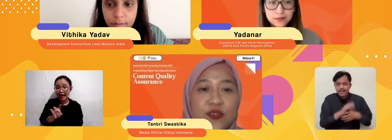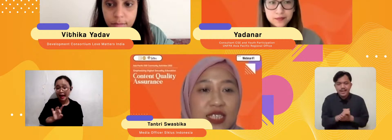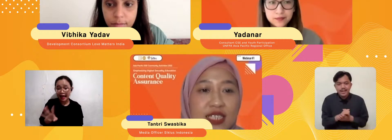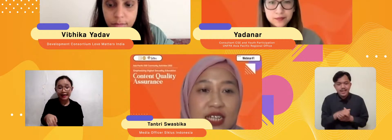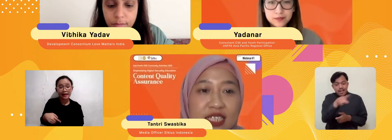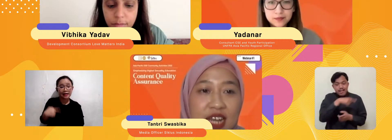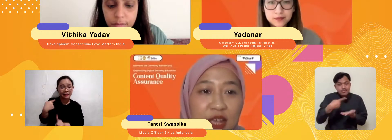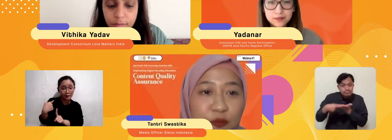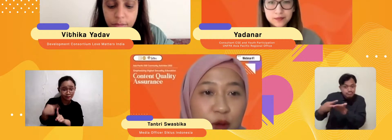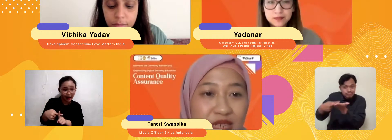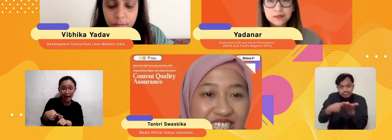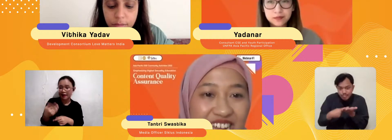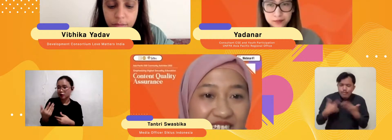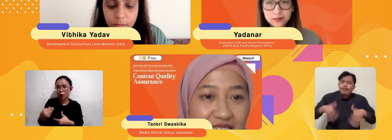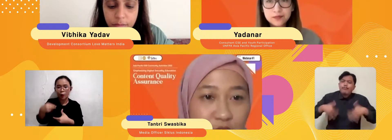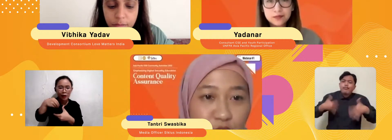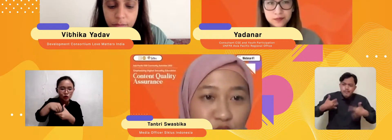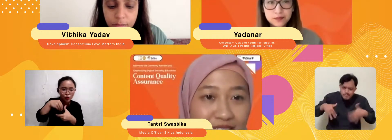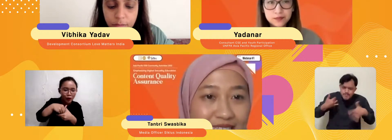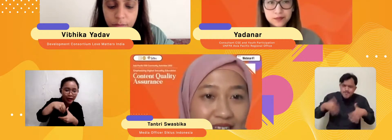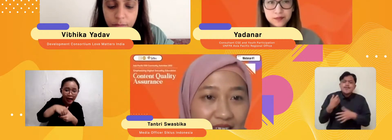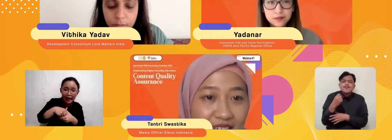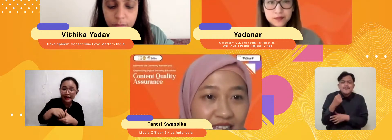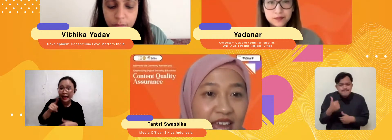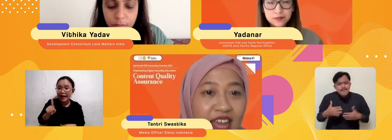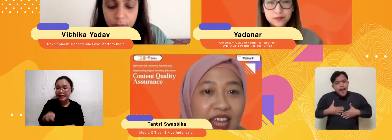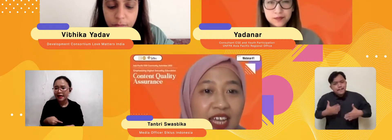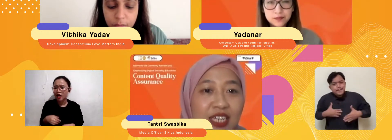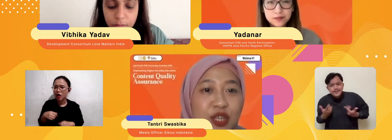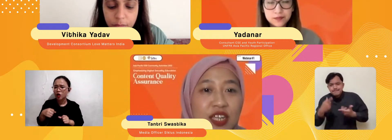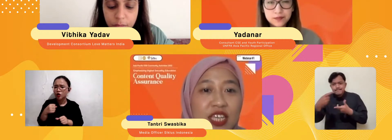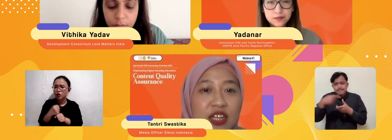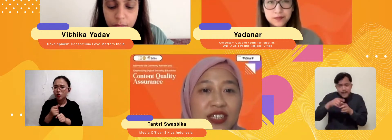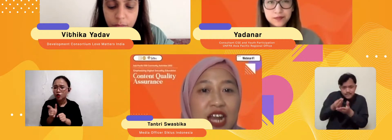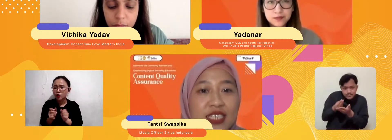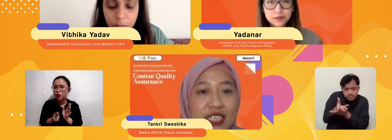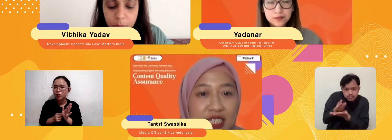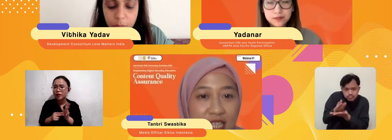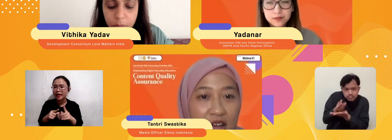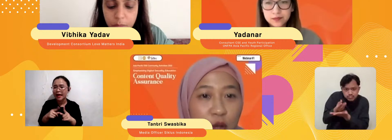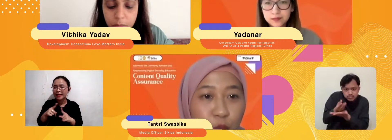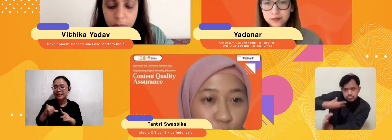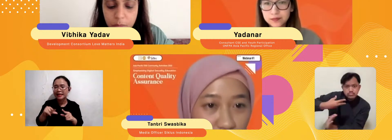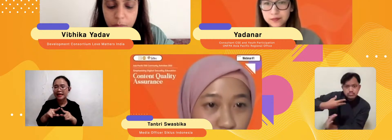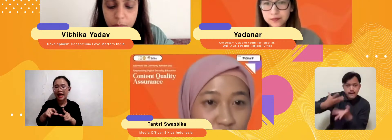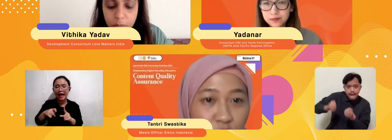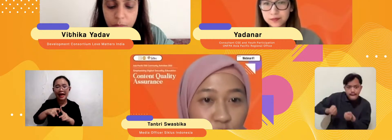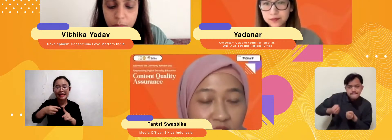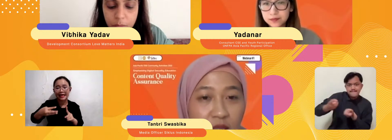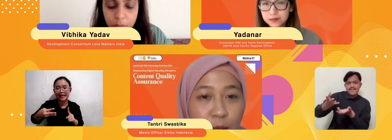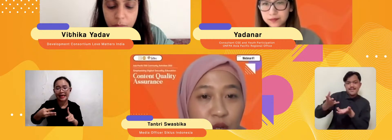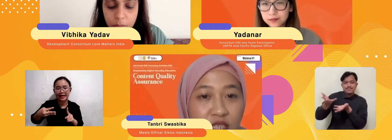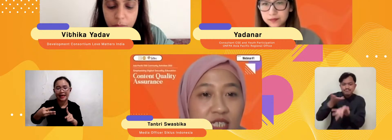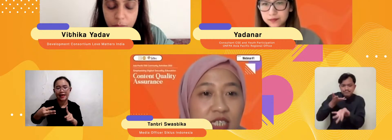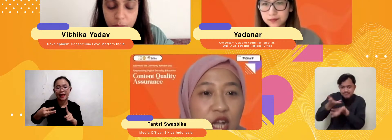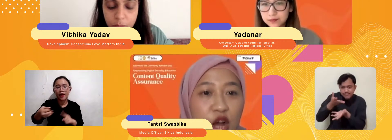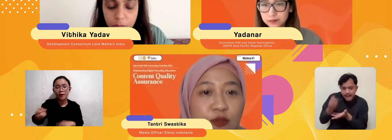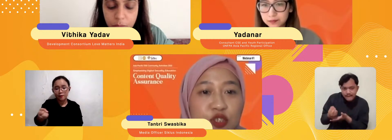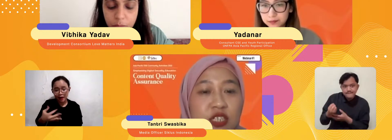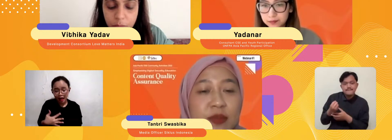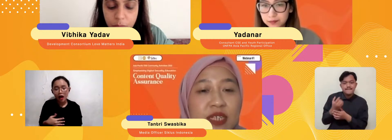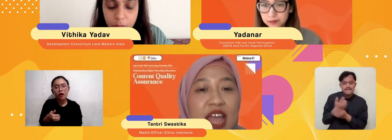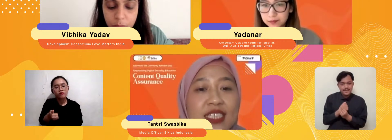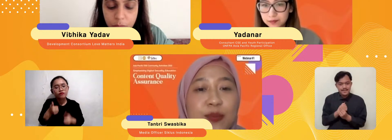any references like from Nishadi Gunatilake, sharing here an article I wrote which looks at the potential